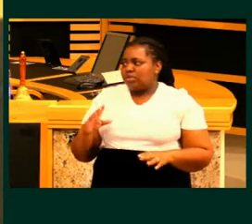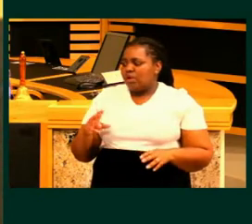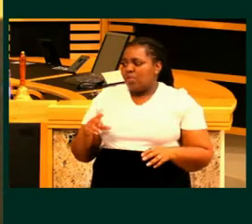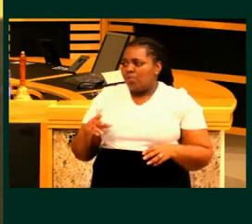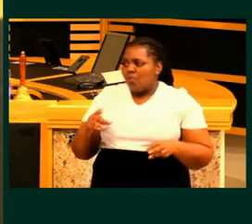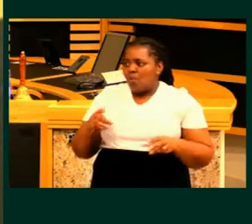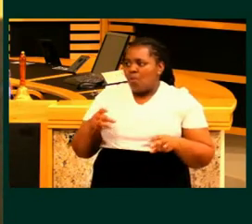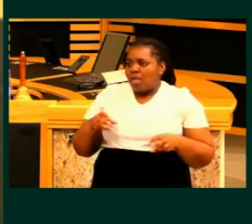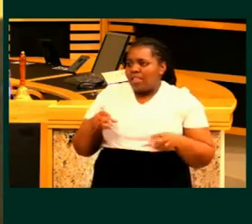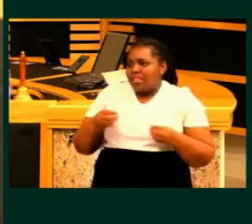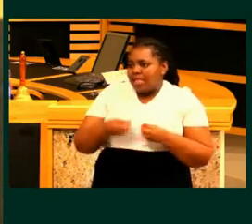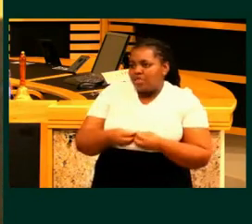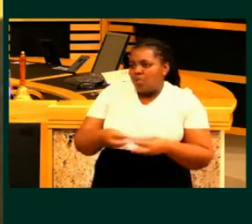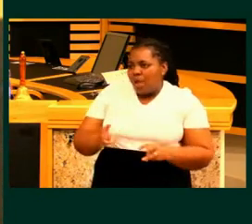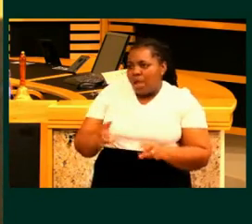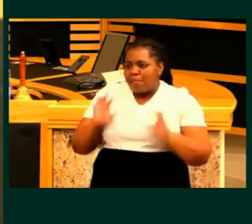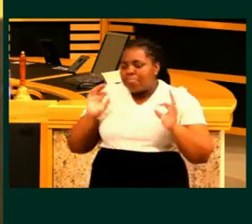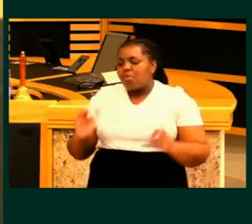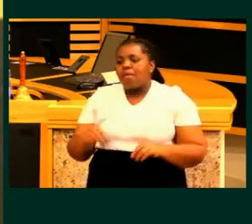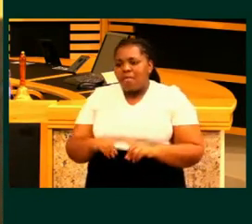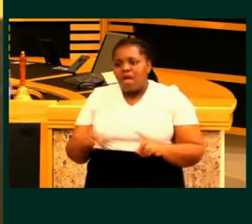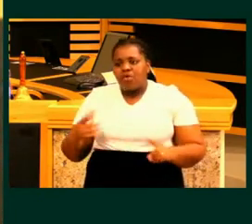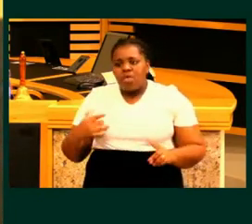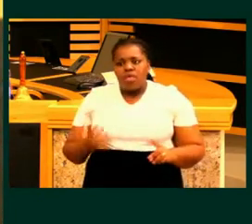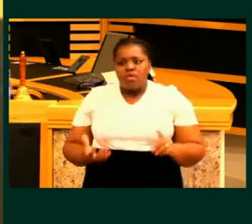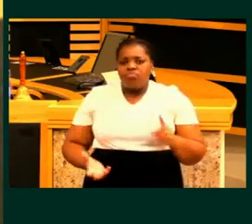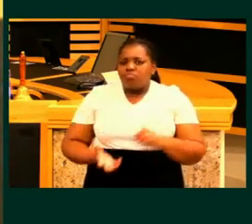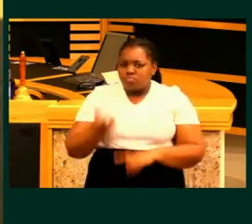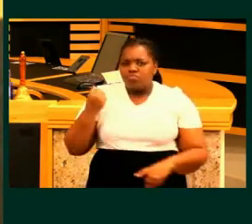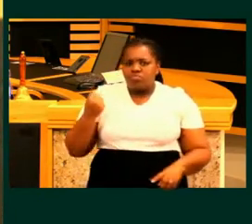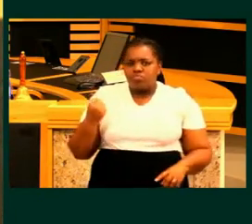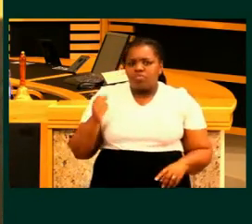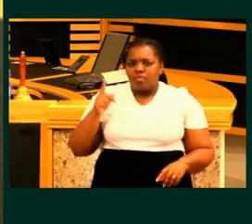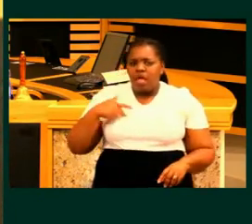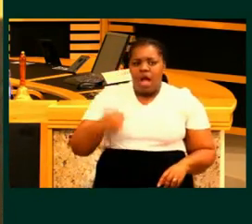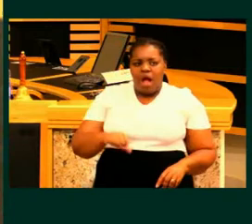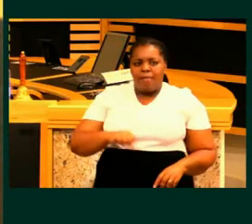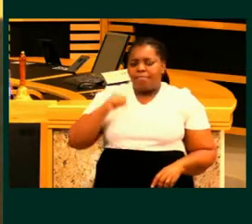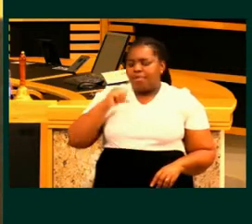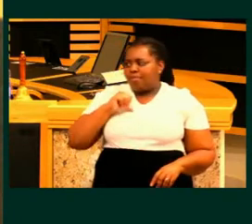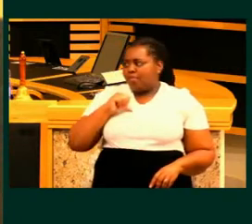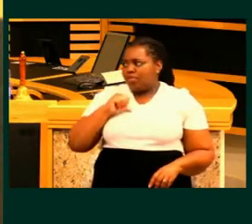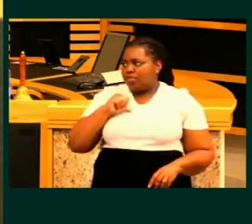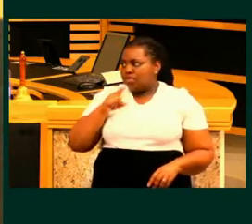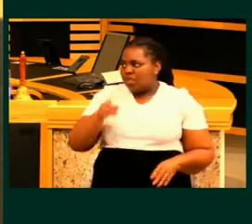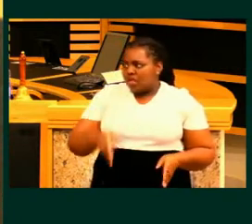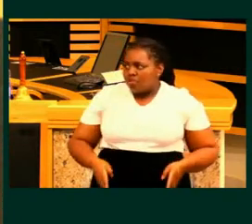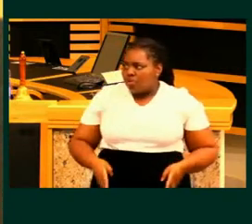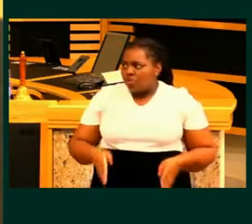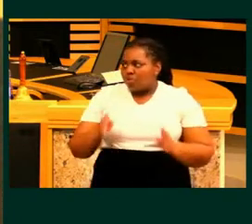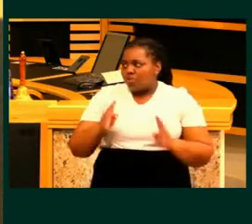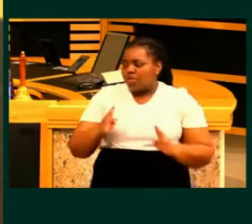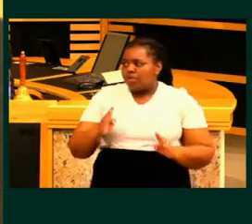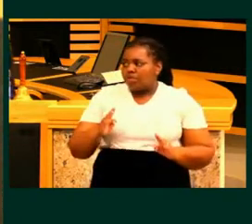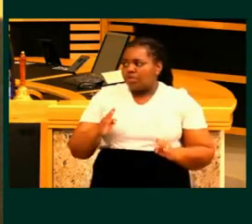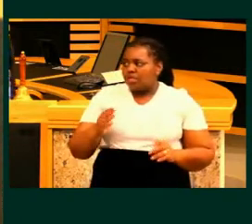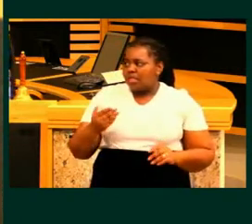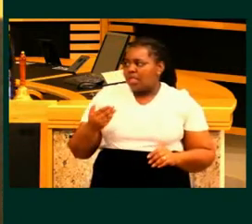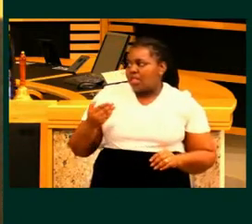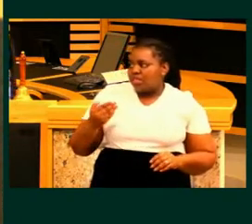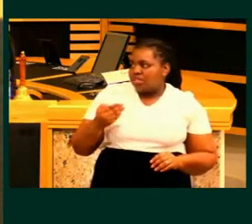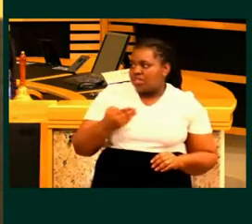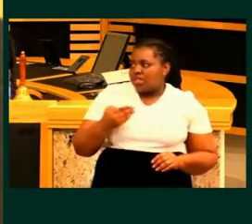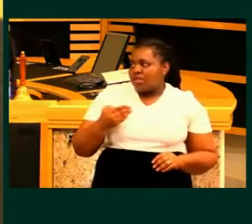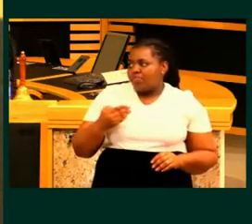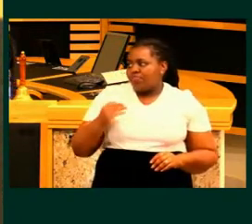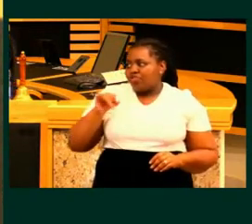we wanted it to but we overcame those hurdles and I'm so proud of that road in volore Street uh in